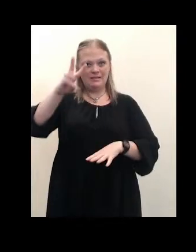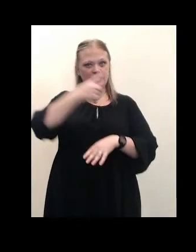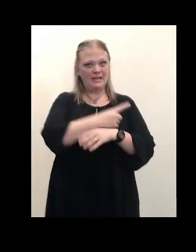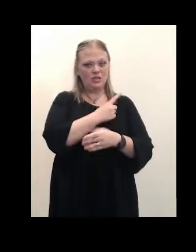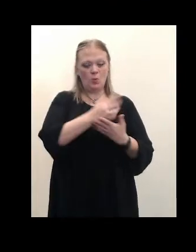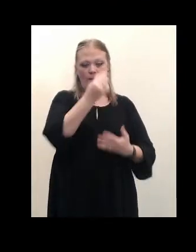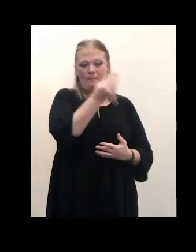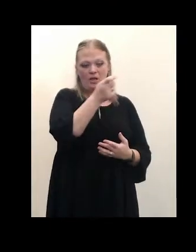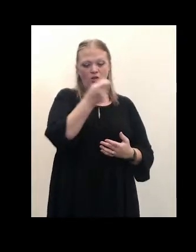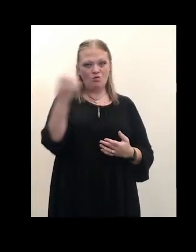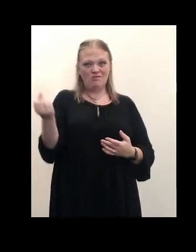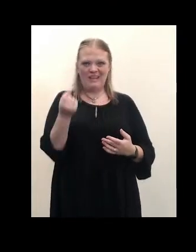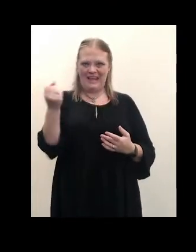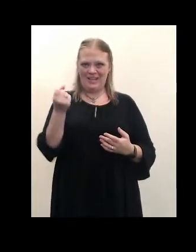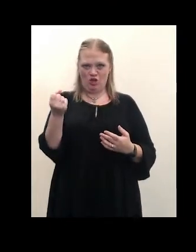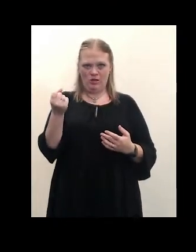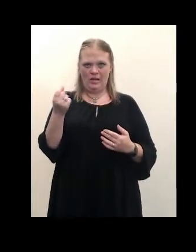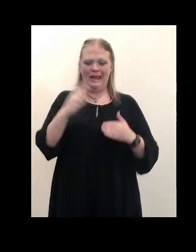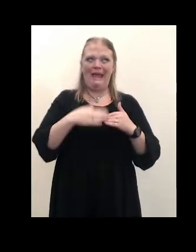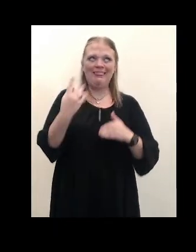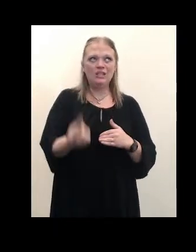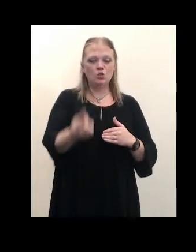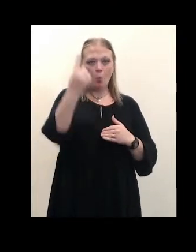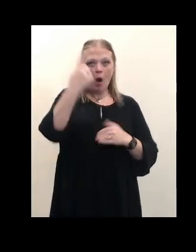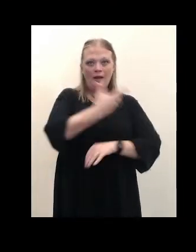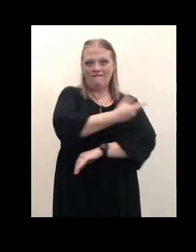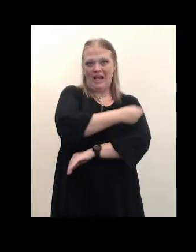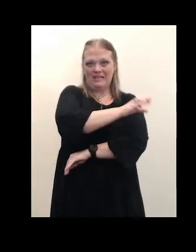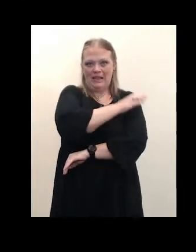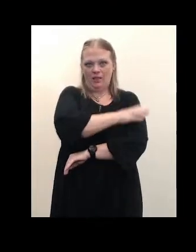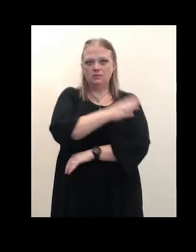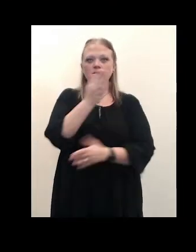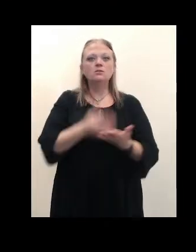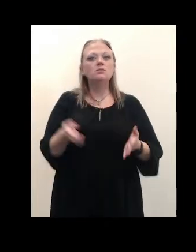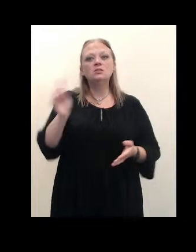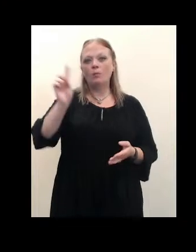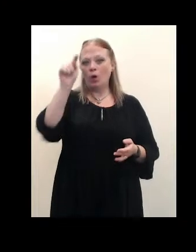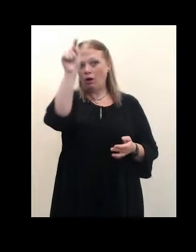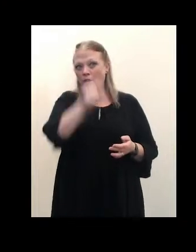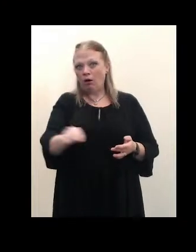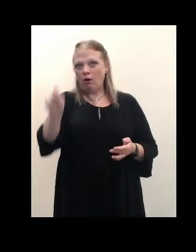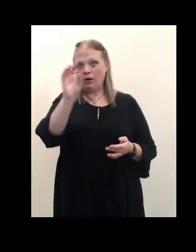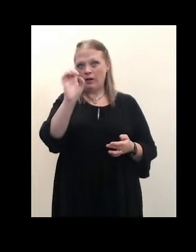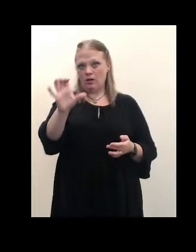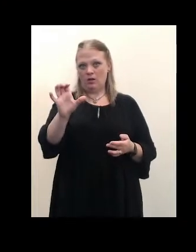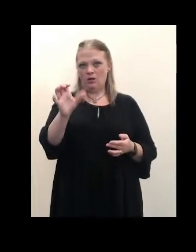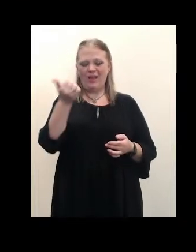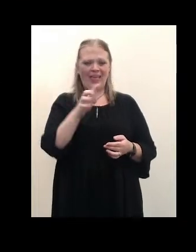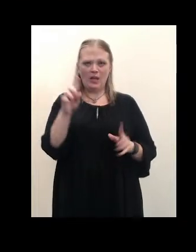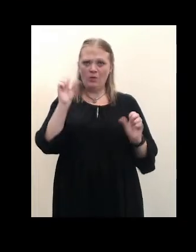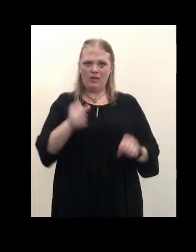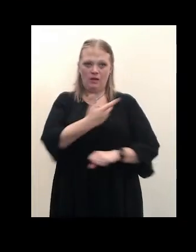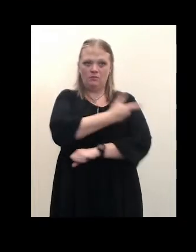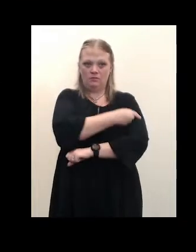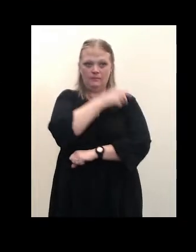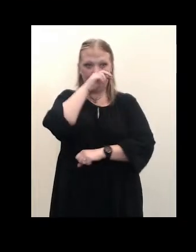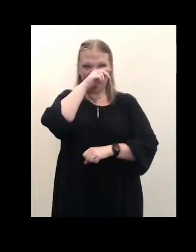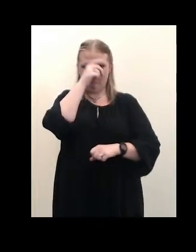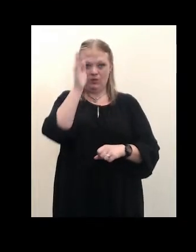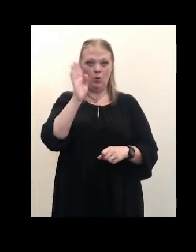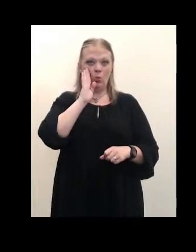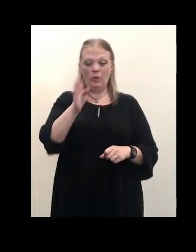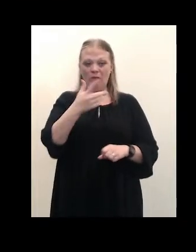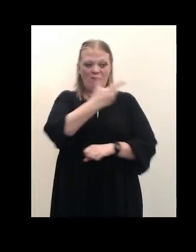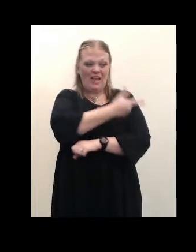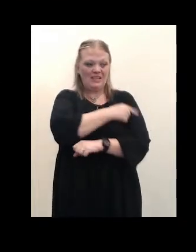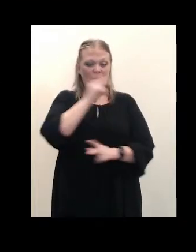vaccine, at least one vaccine clinic somewhere in Erie County where anybody can get vaccinated. We'll vaccinate people who live in